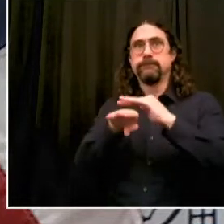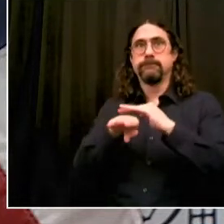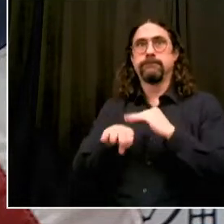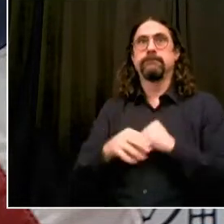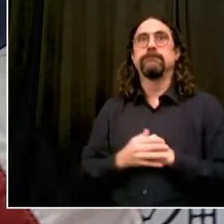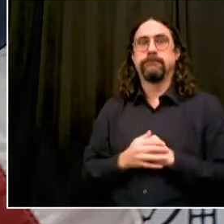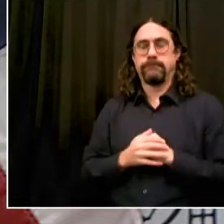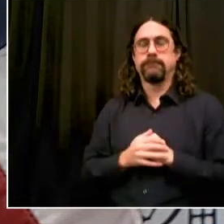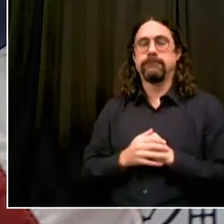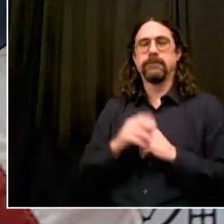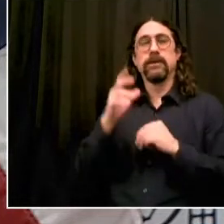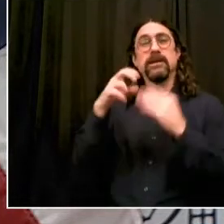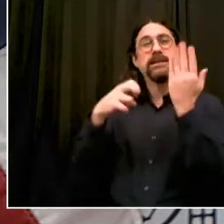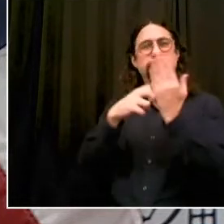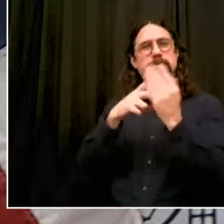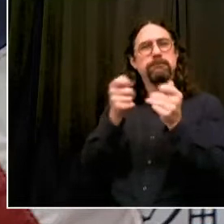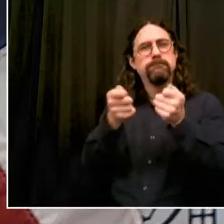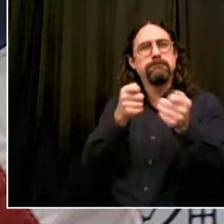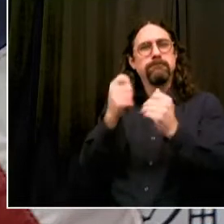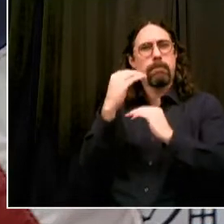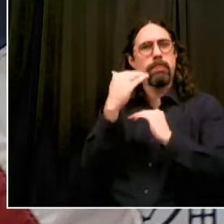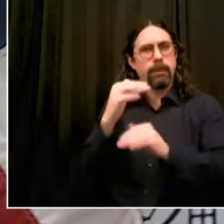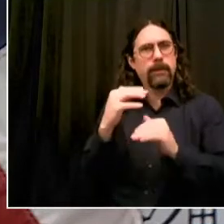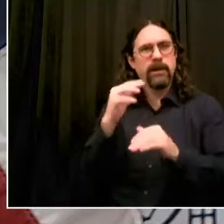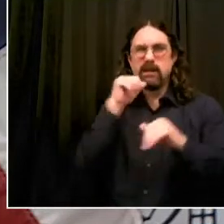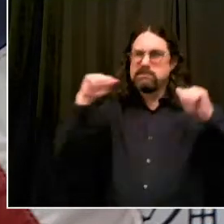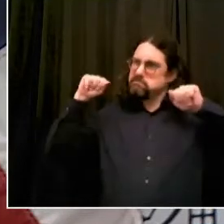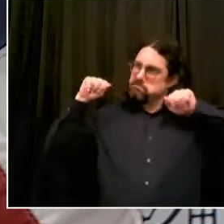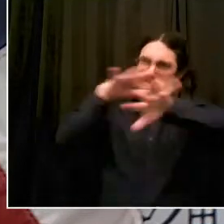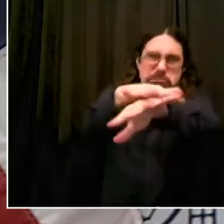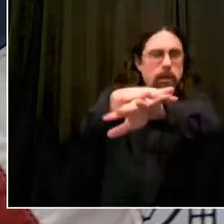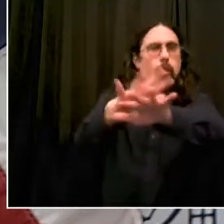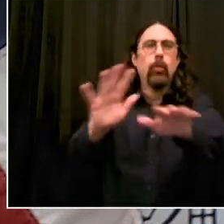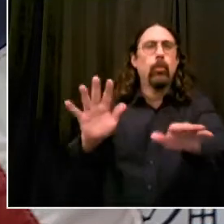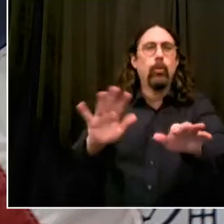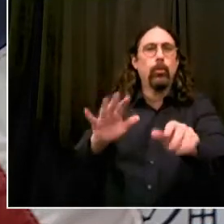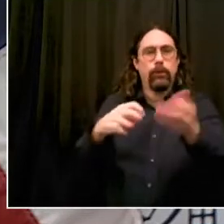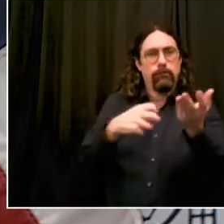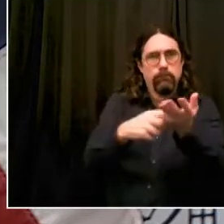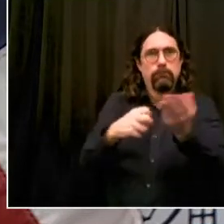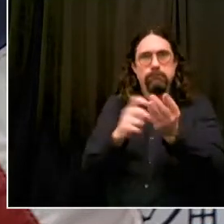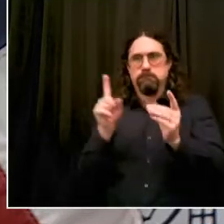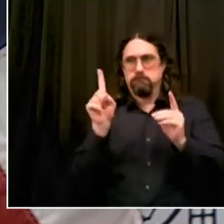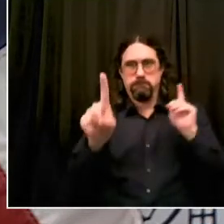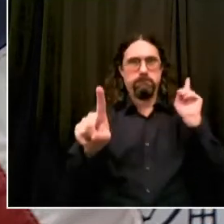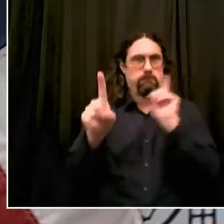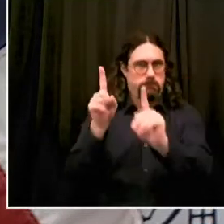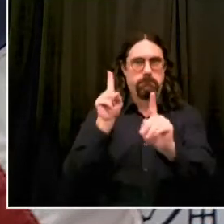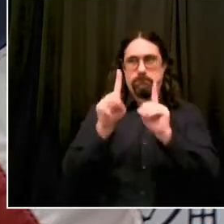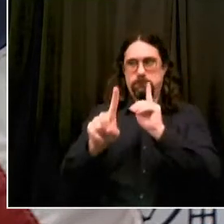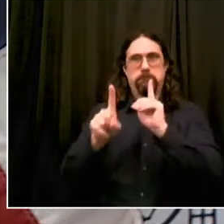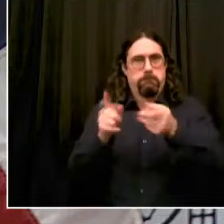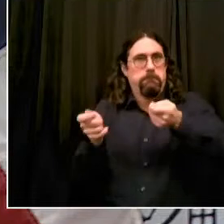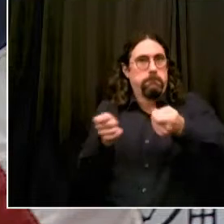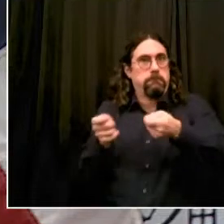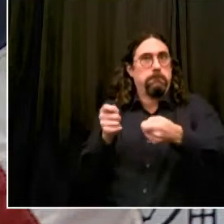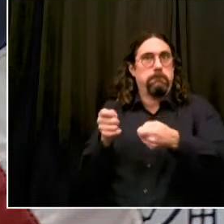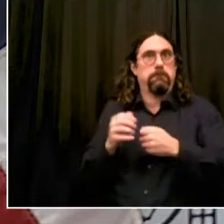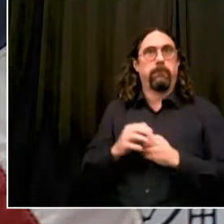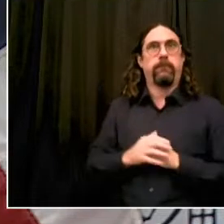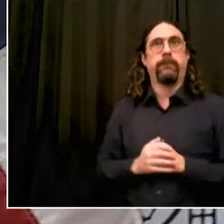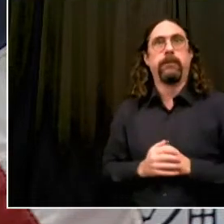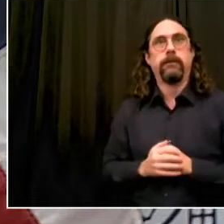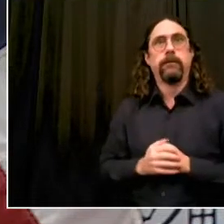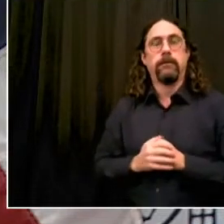out there from NYPD and other agencies to keep people safe. We expect some efforts to make